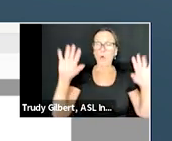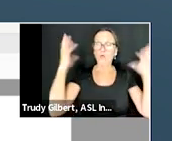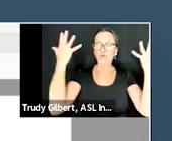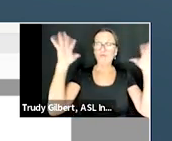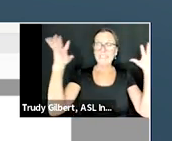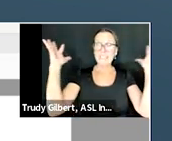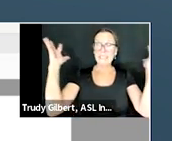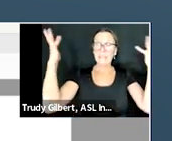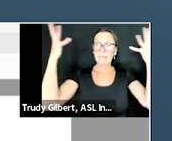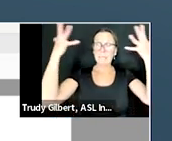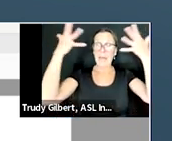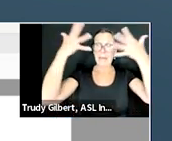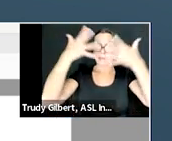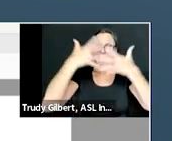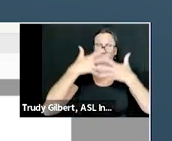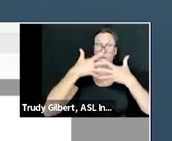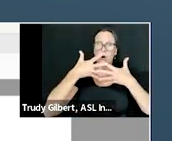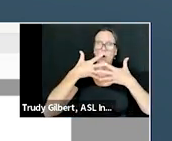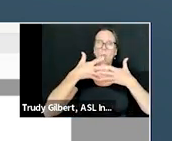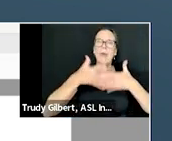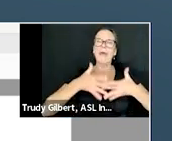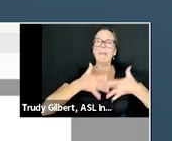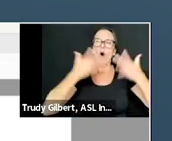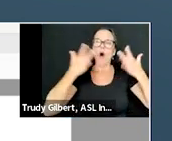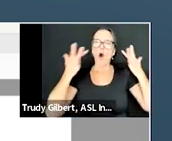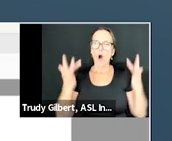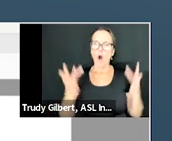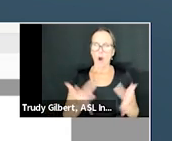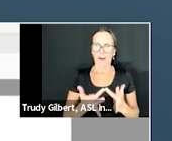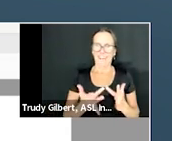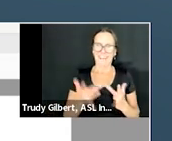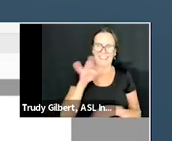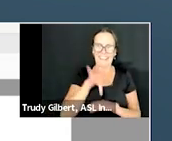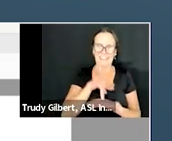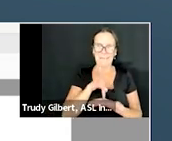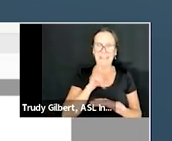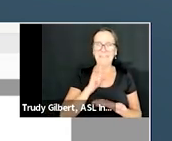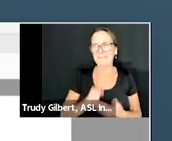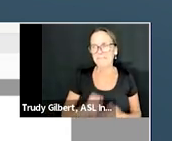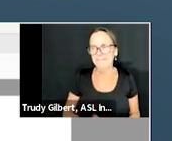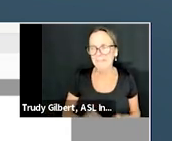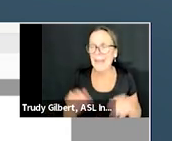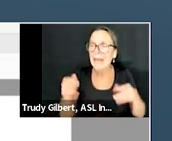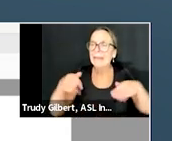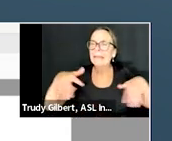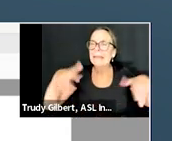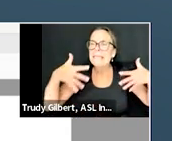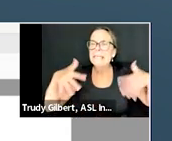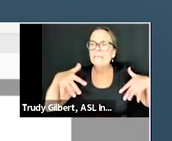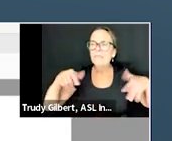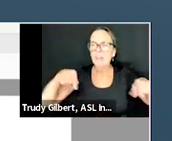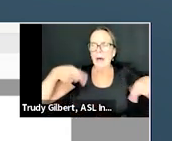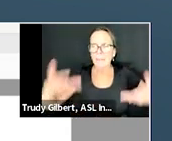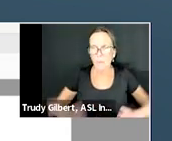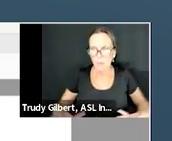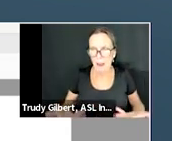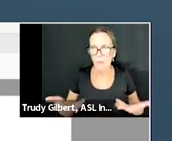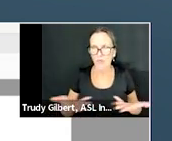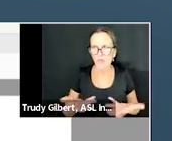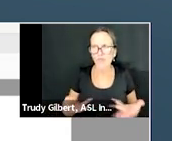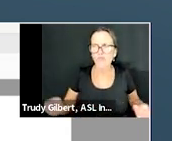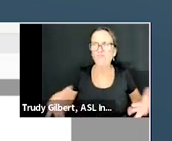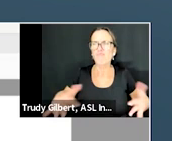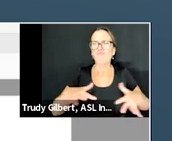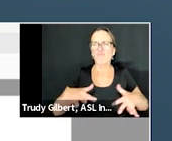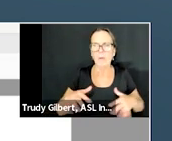other with a heart shape in the middle and leaves on the ground. So as I